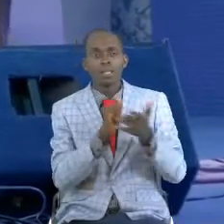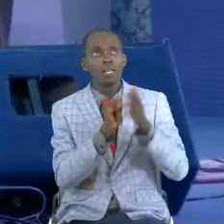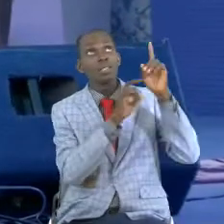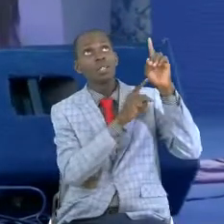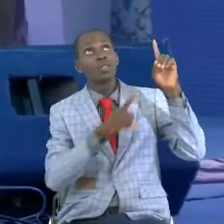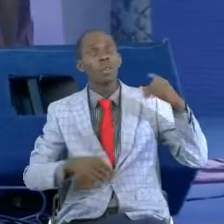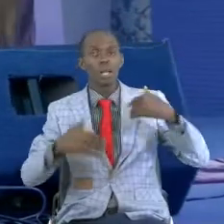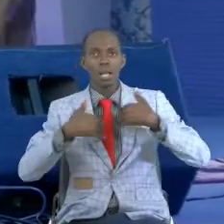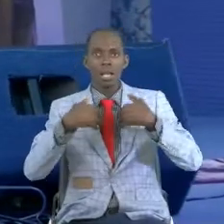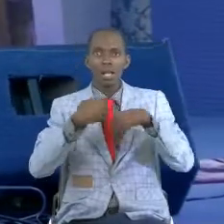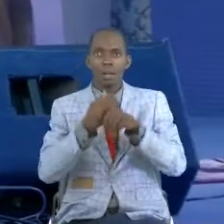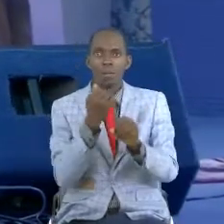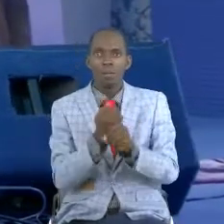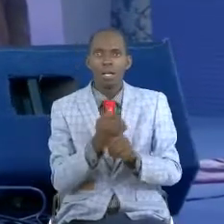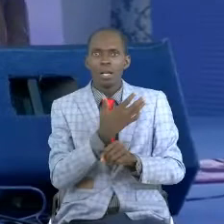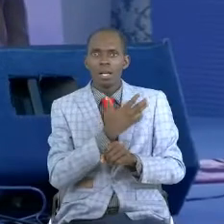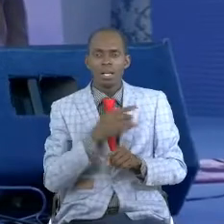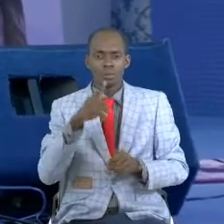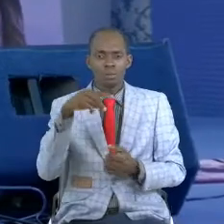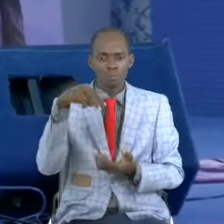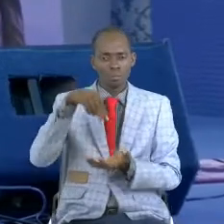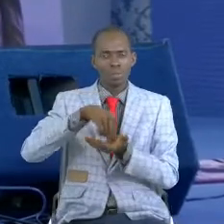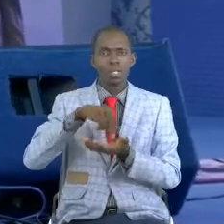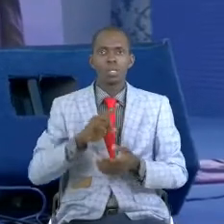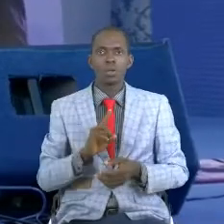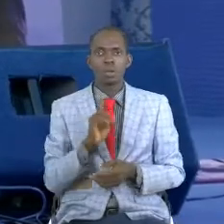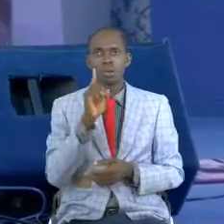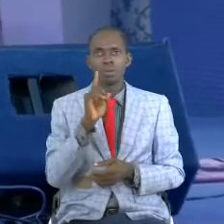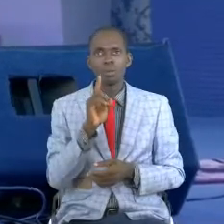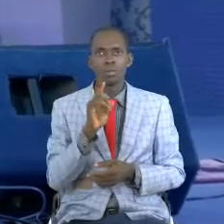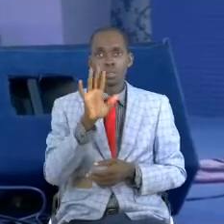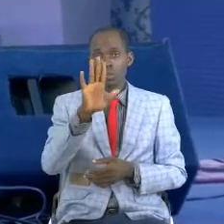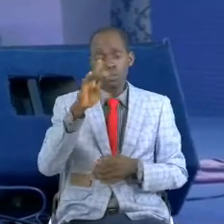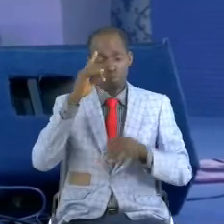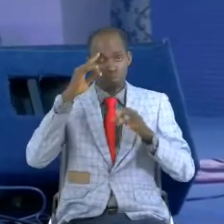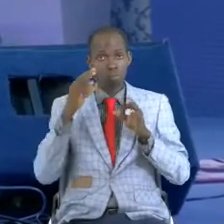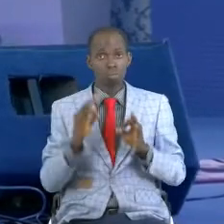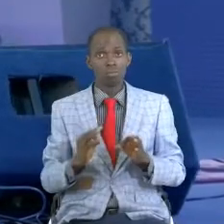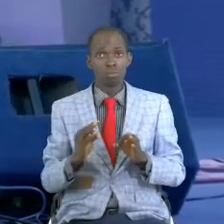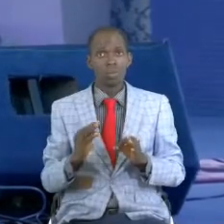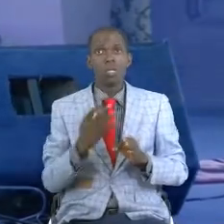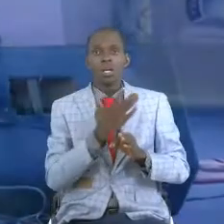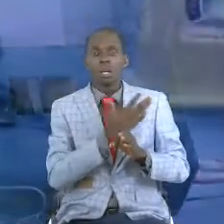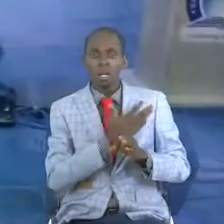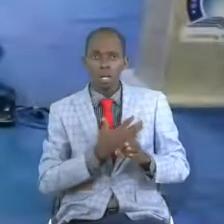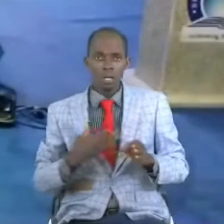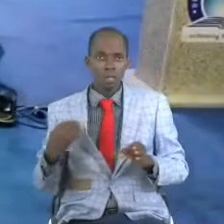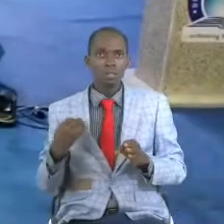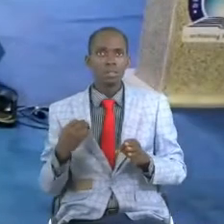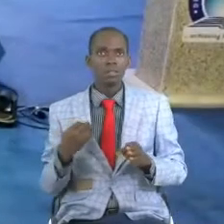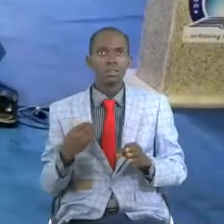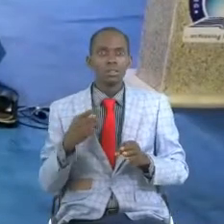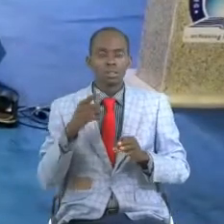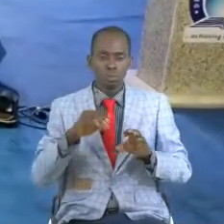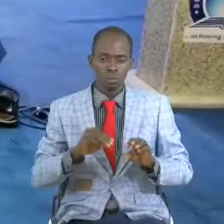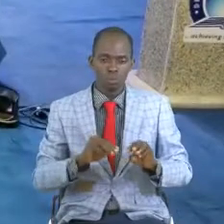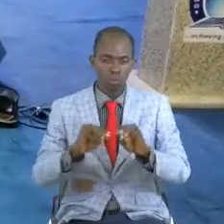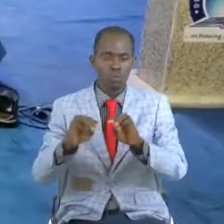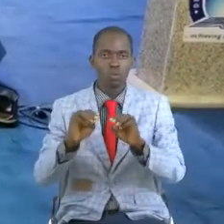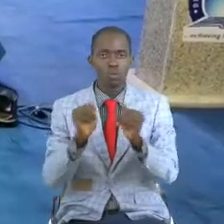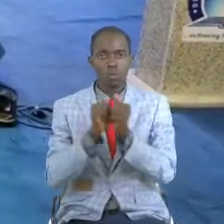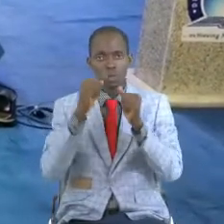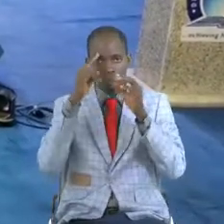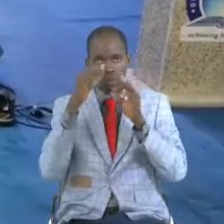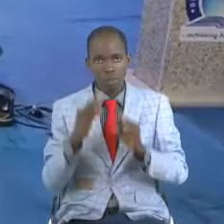made. And I get up by decision, and then I move on, determination, and I keep